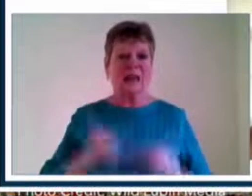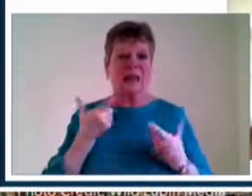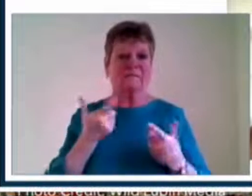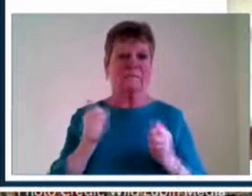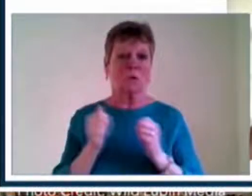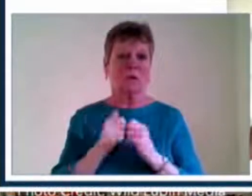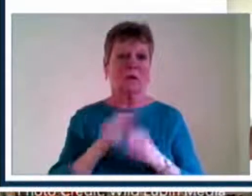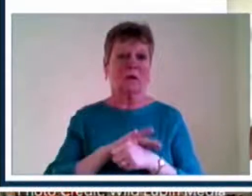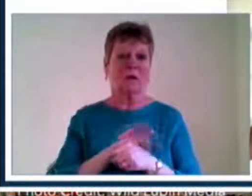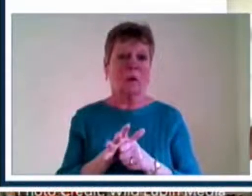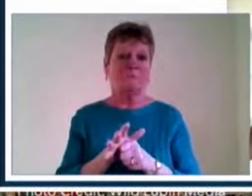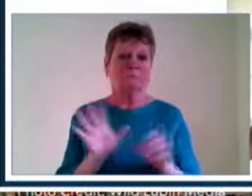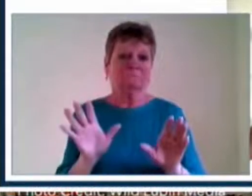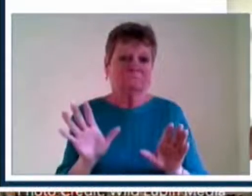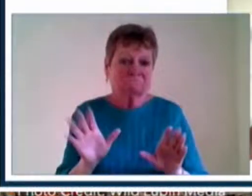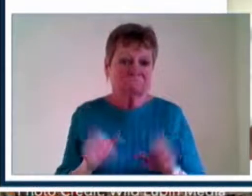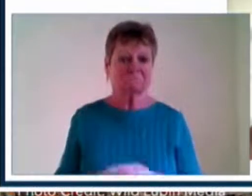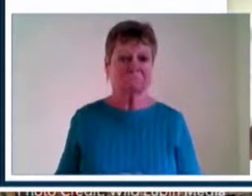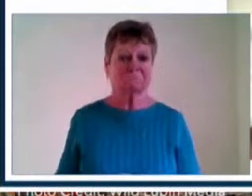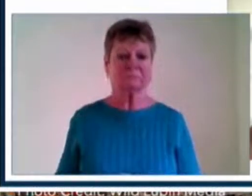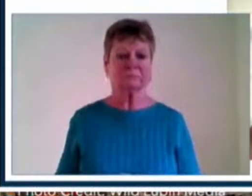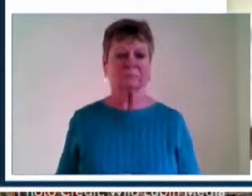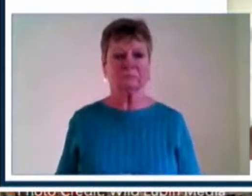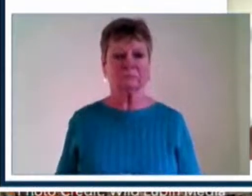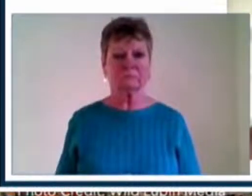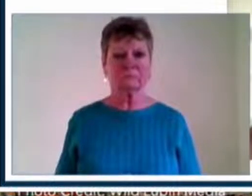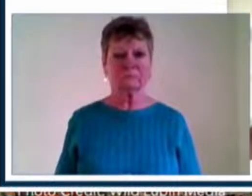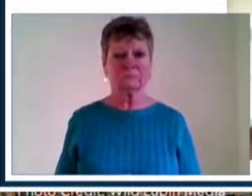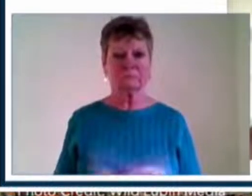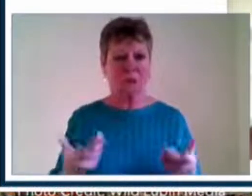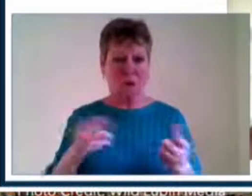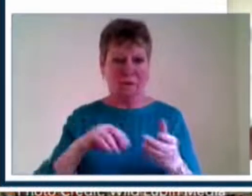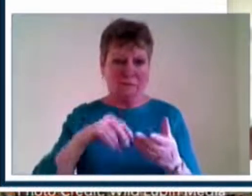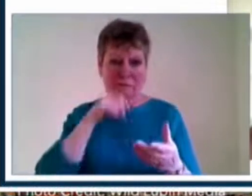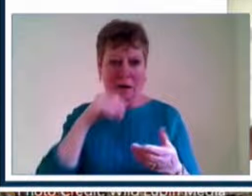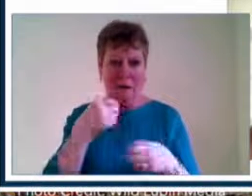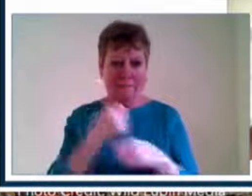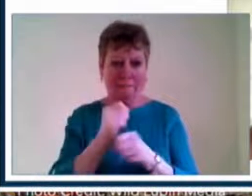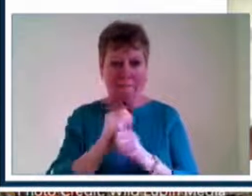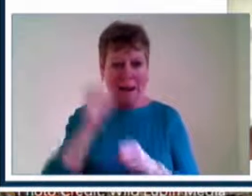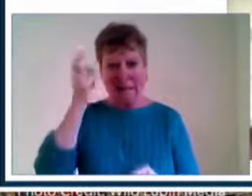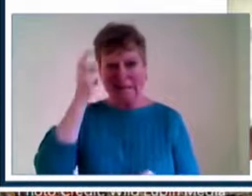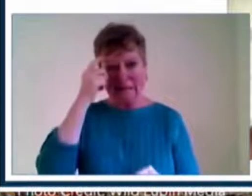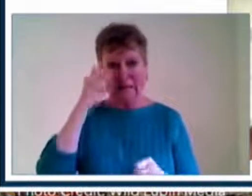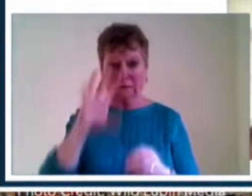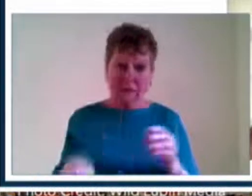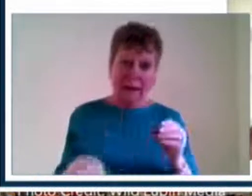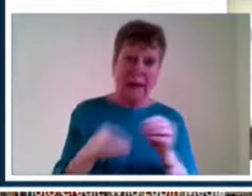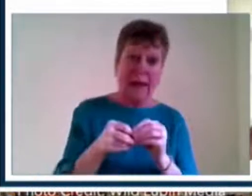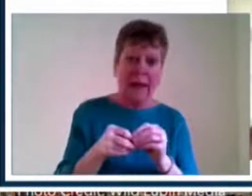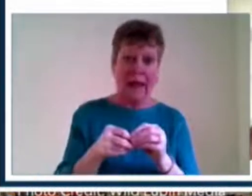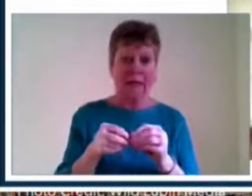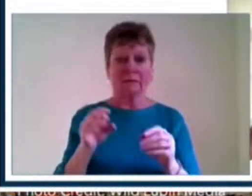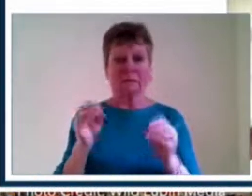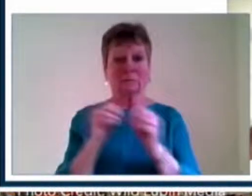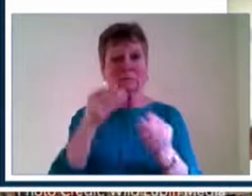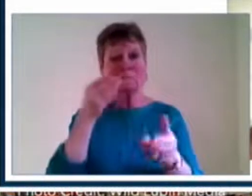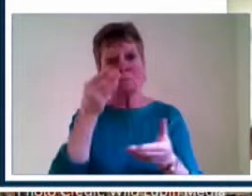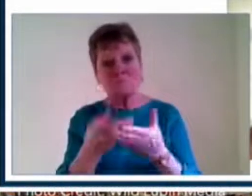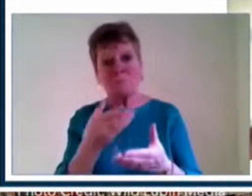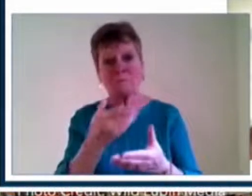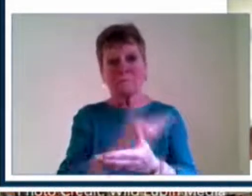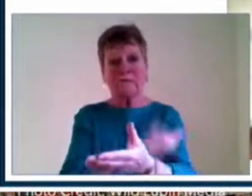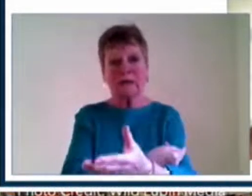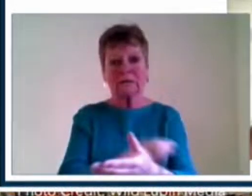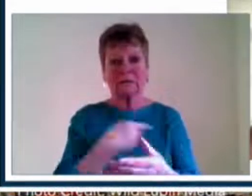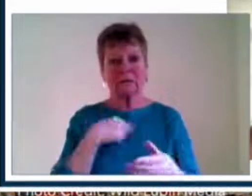requiring proof of vaccination. So it doesn't make a lot of sense to add to that for a very short period of time when we're hopeful to